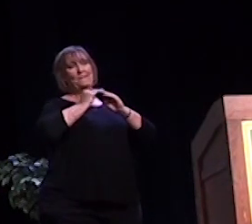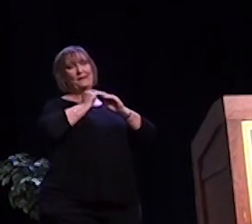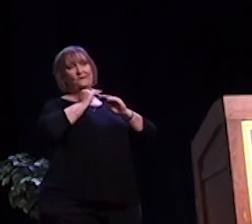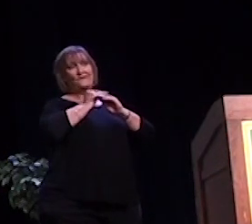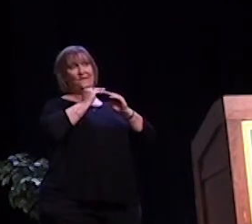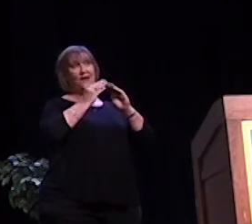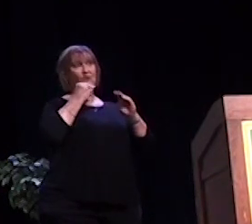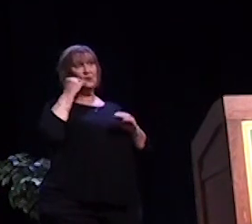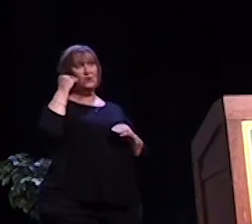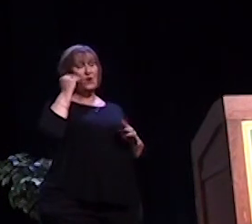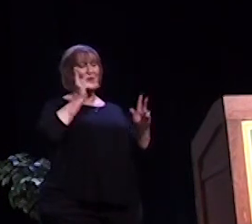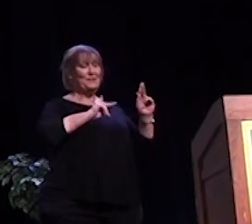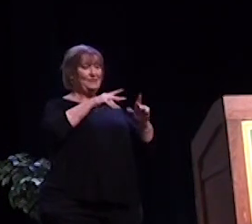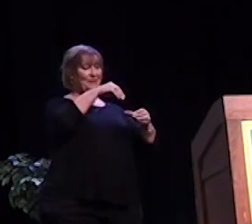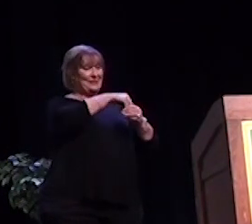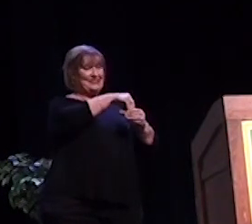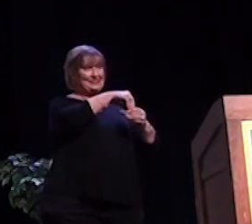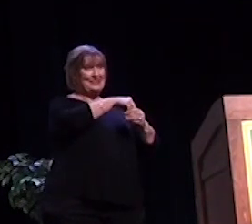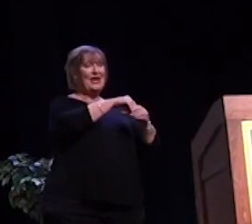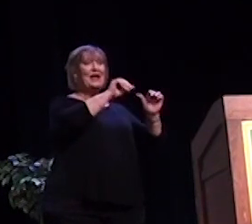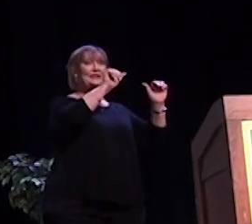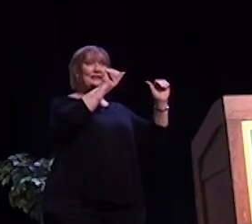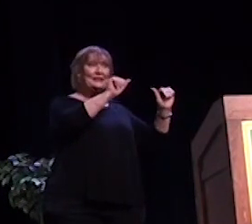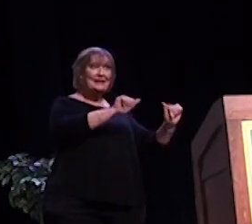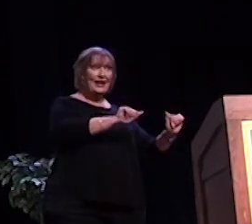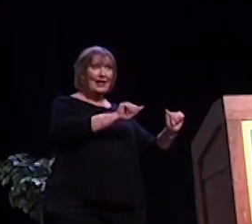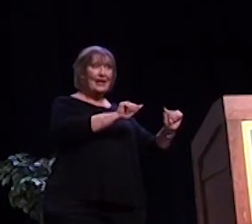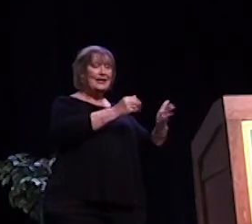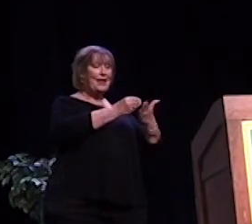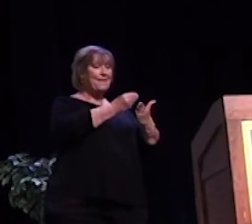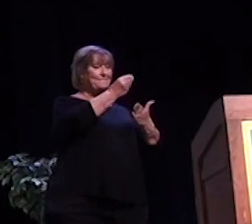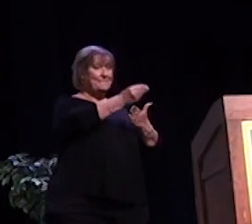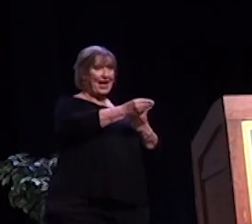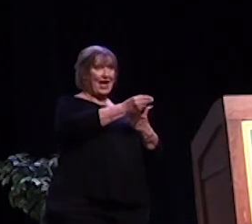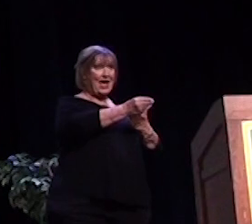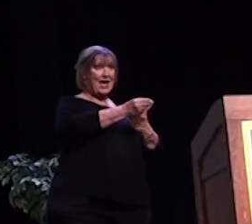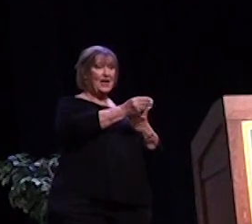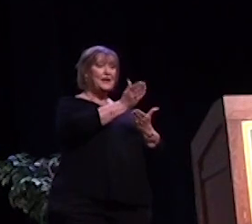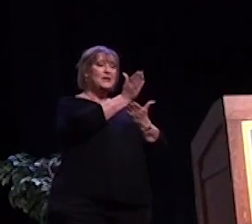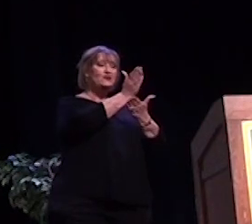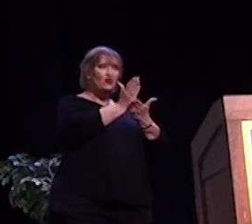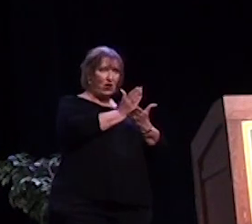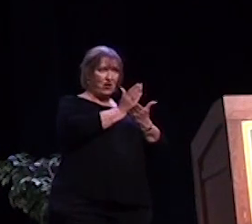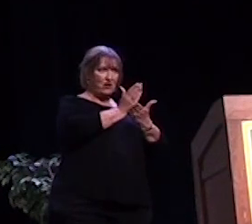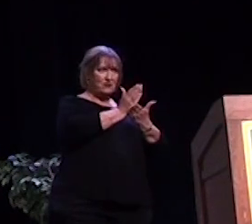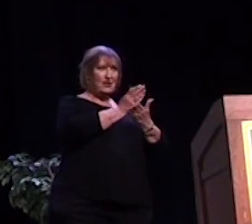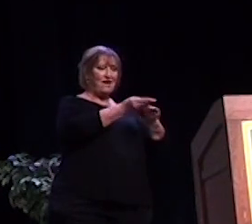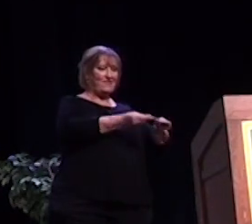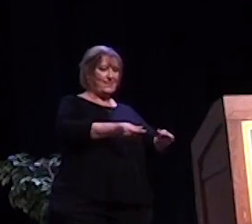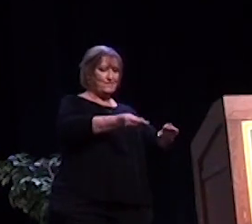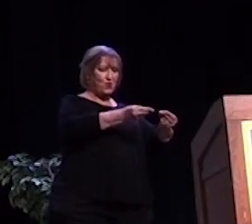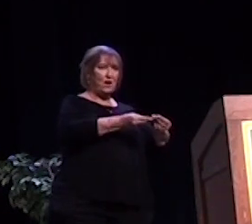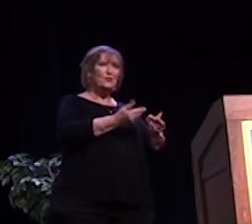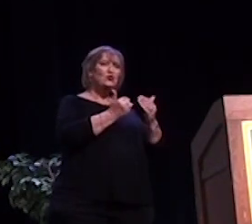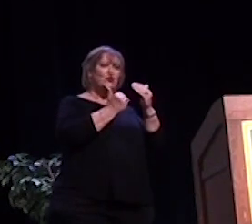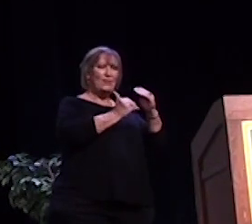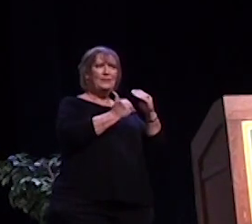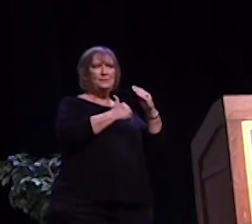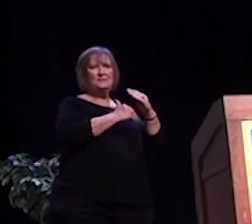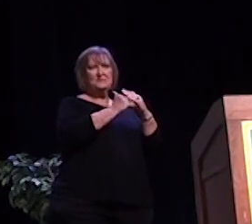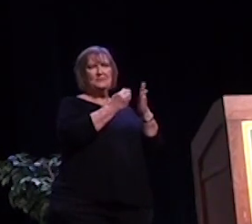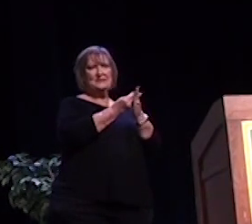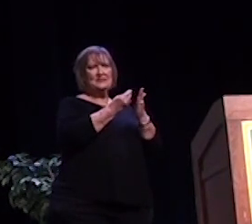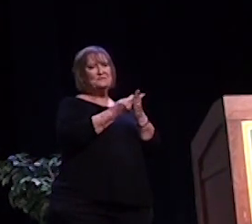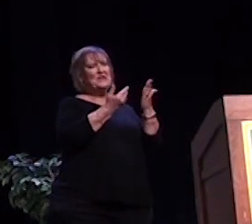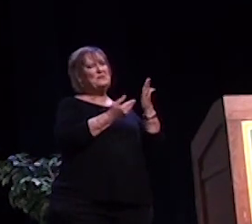homeowners inside of the community can basically buy their homeowner share for a limited amount of money. Typically the buying fee